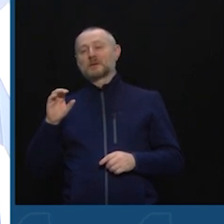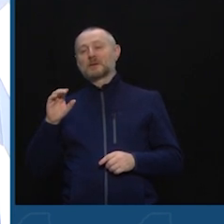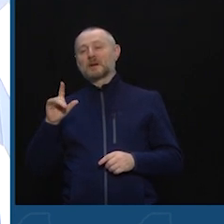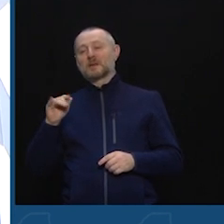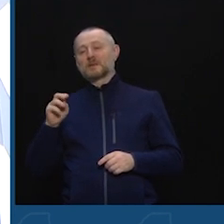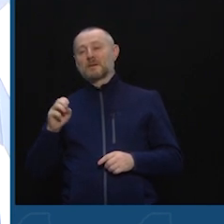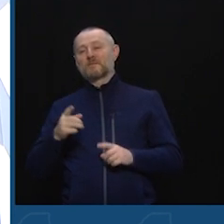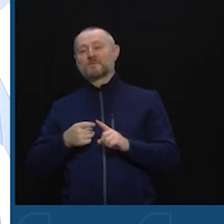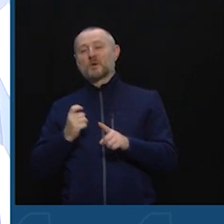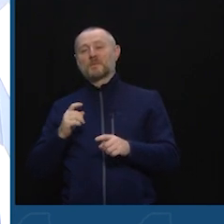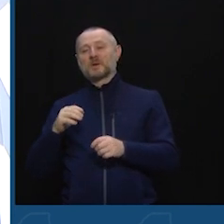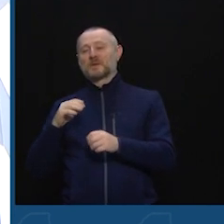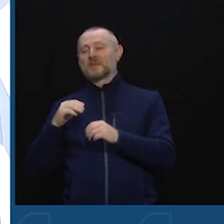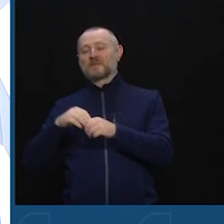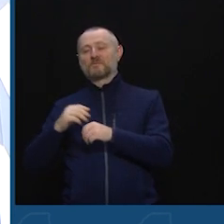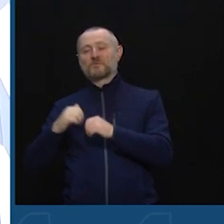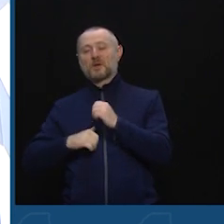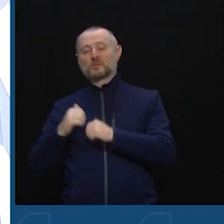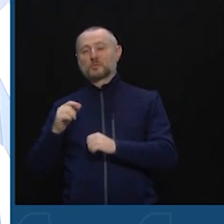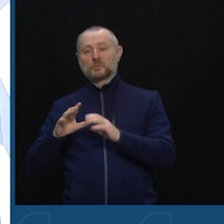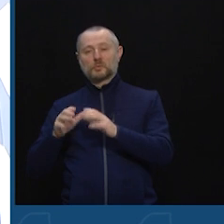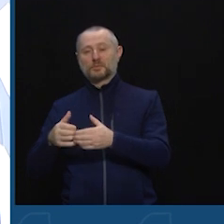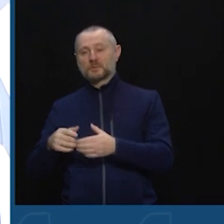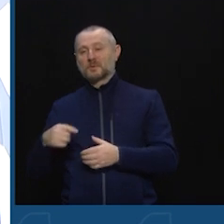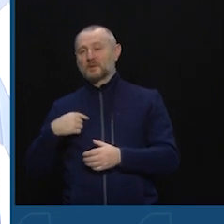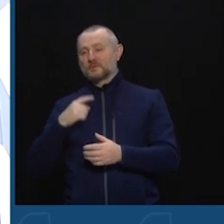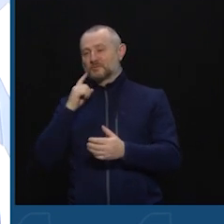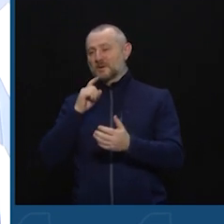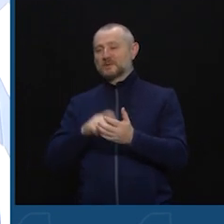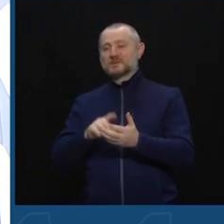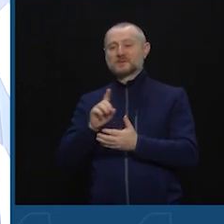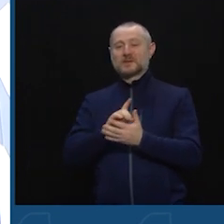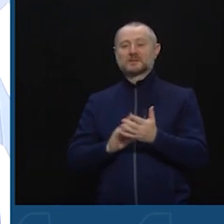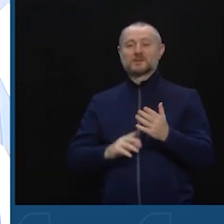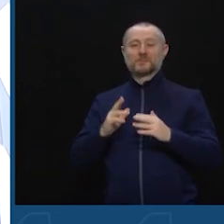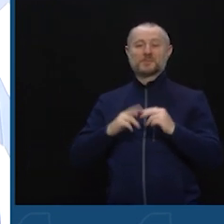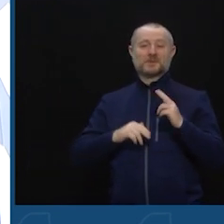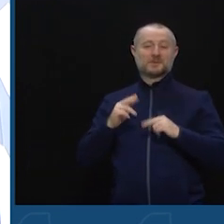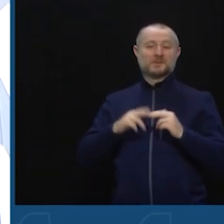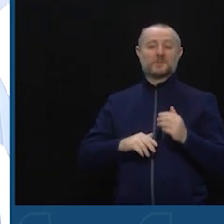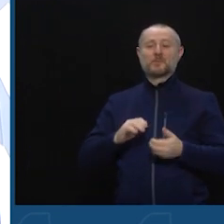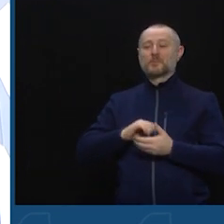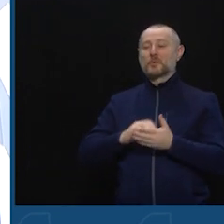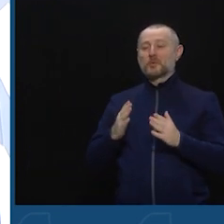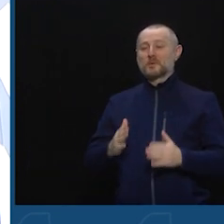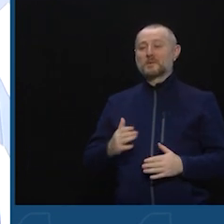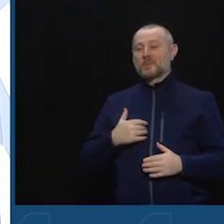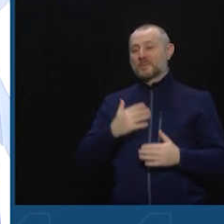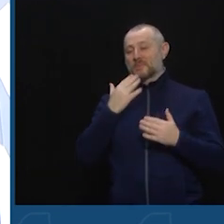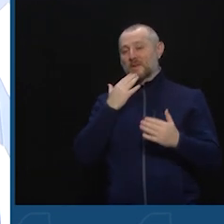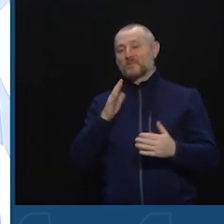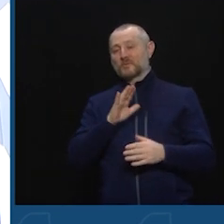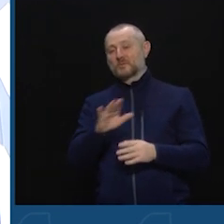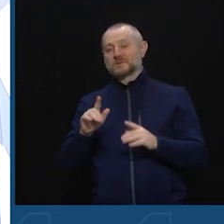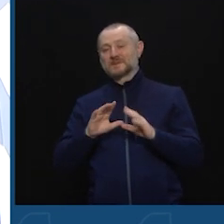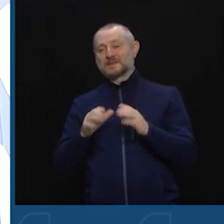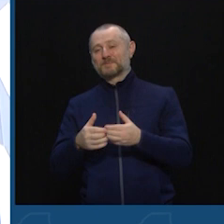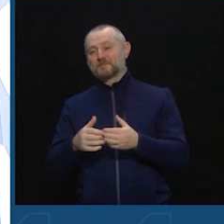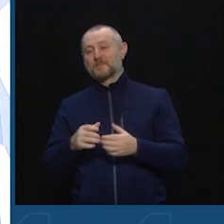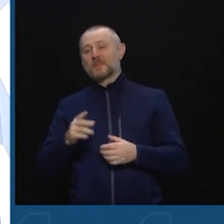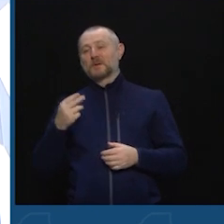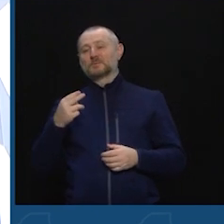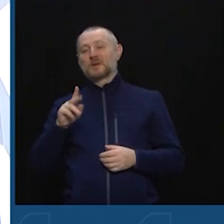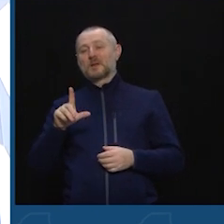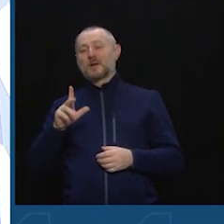I'd like to further recognize our design build partners. Thank you to the Skanska Walsh team, including HOK and